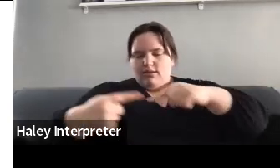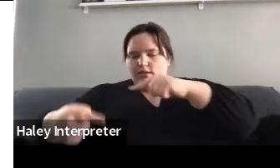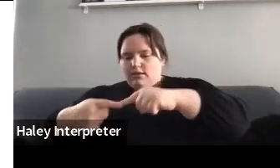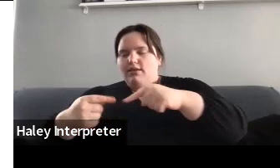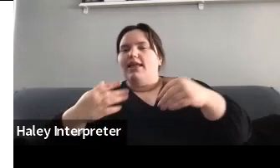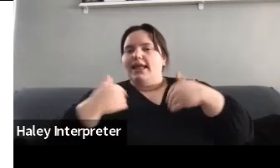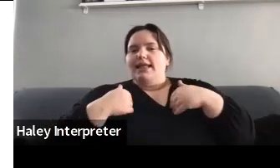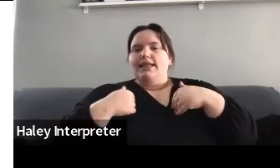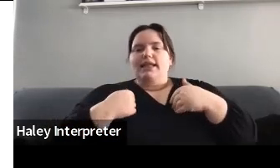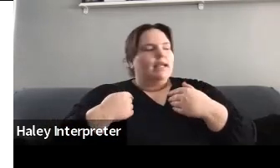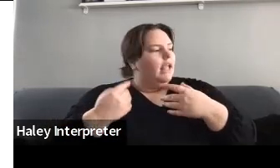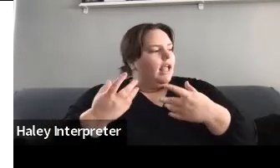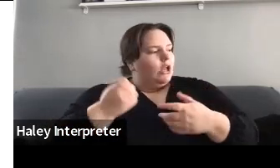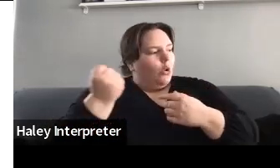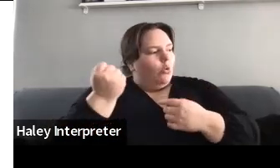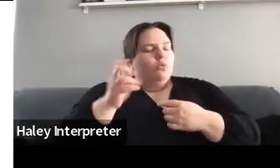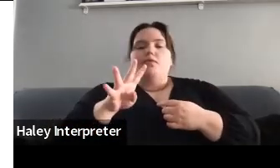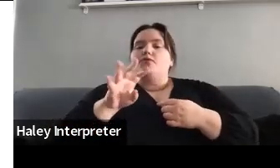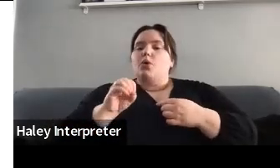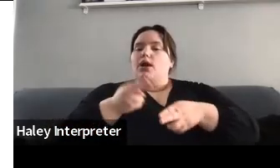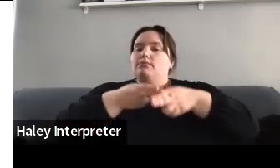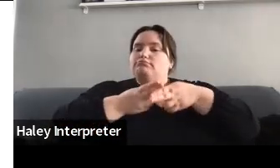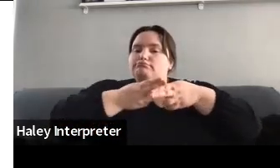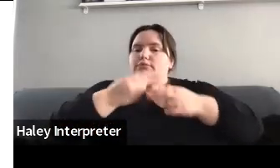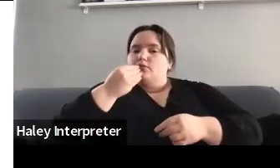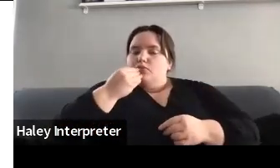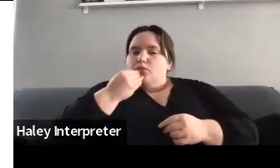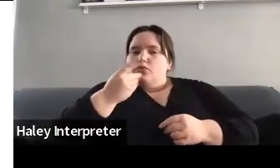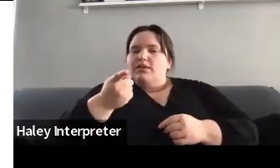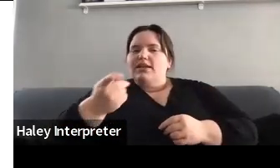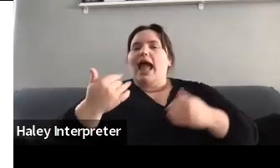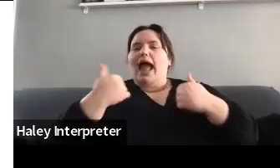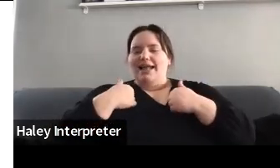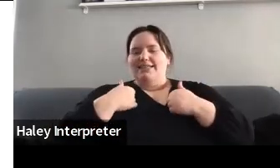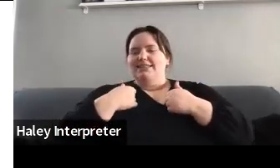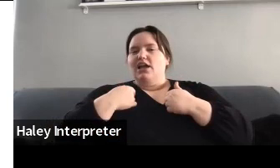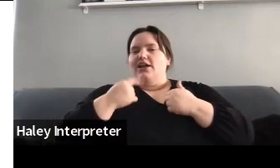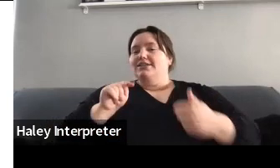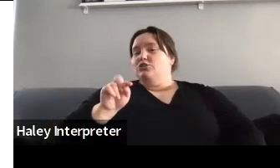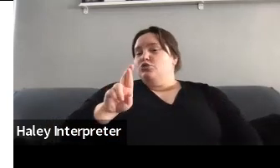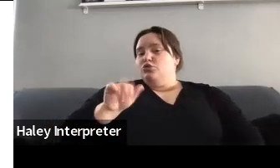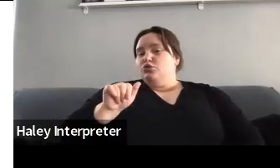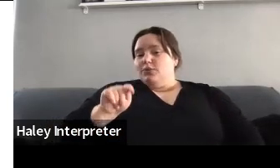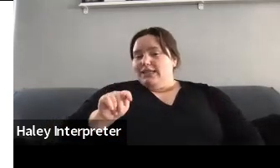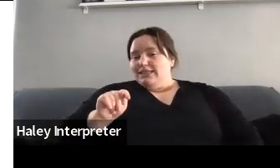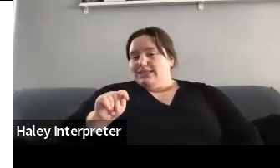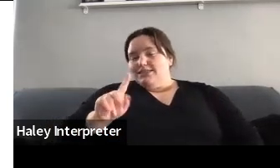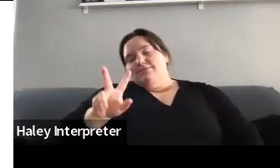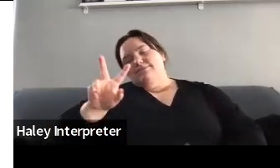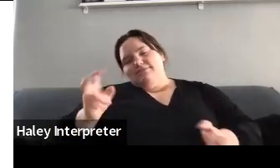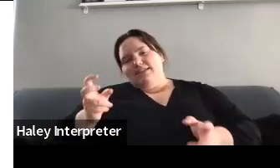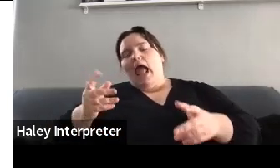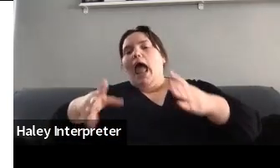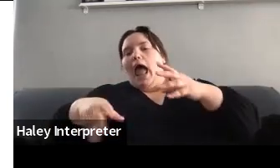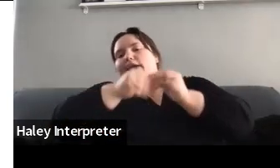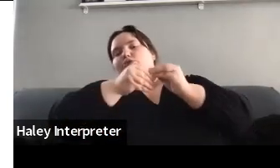of food. It also has a bonus treat container on the top, along with this with